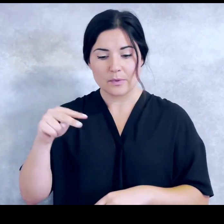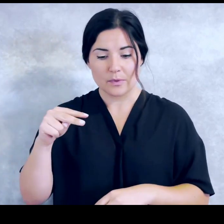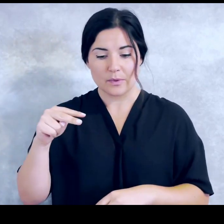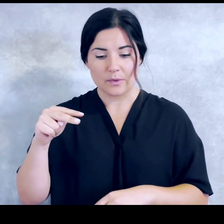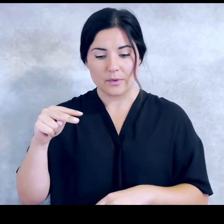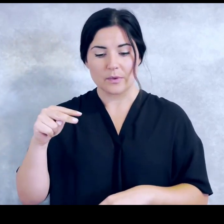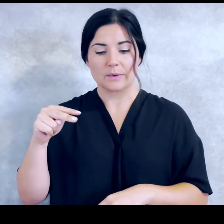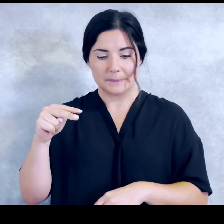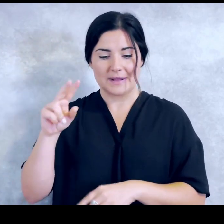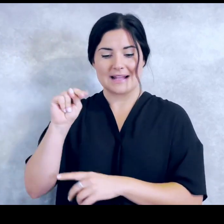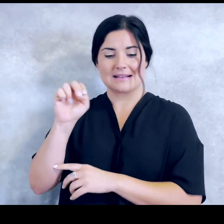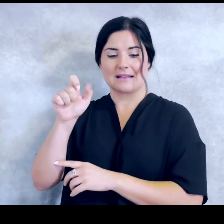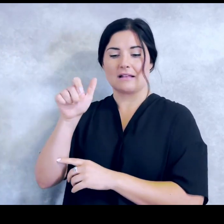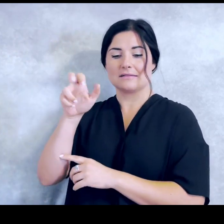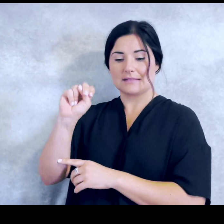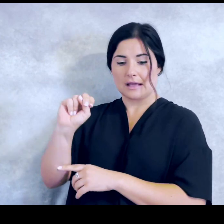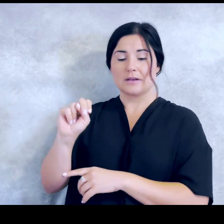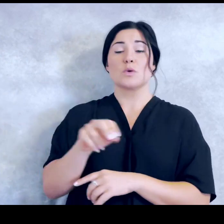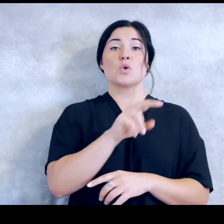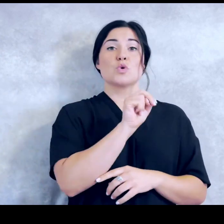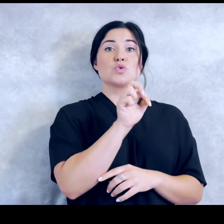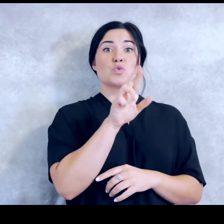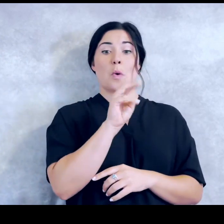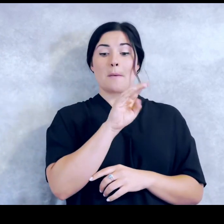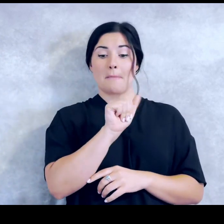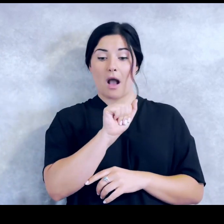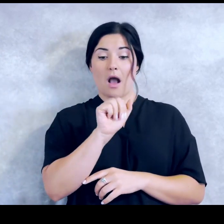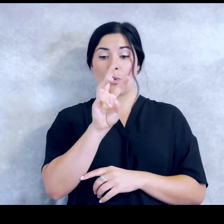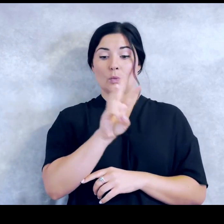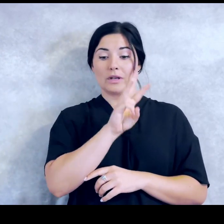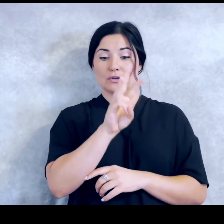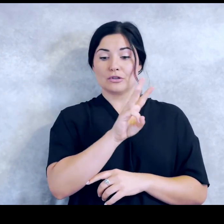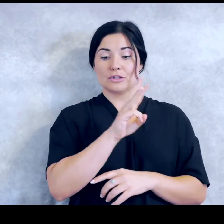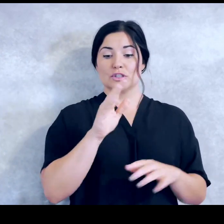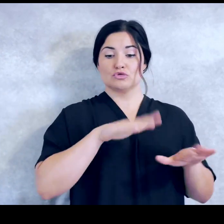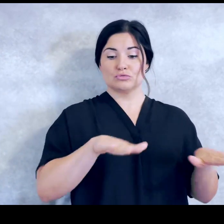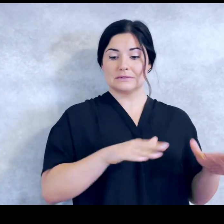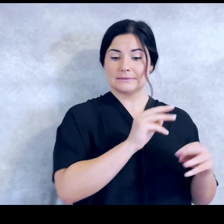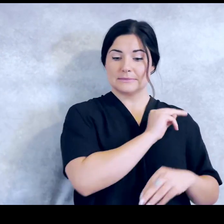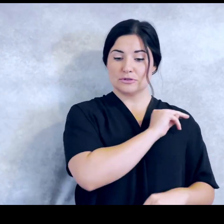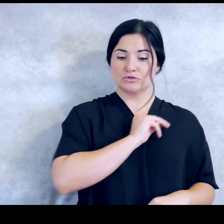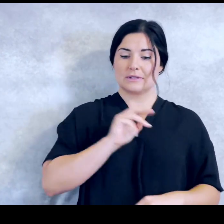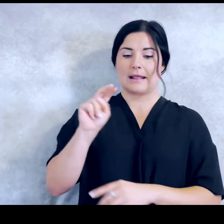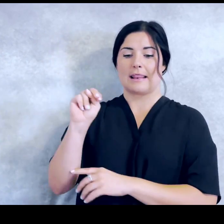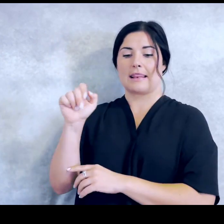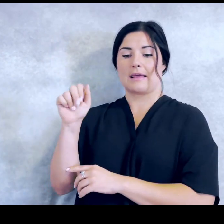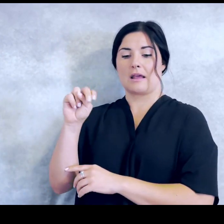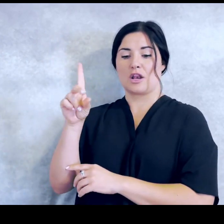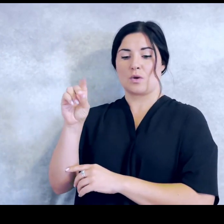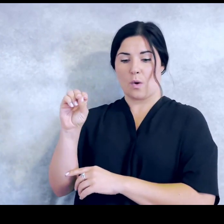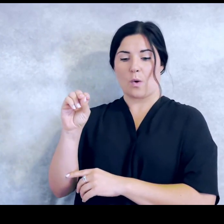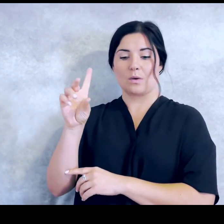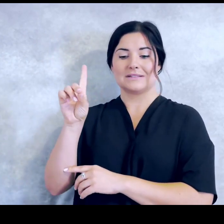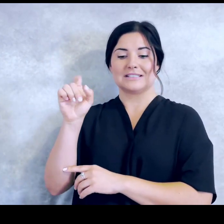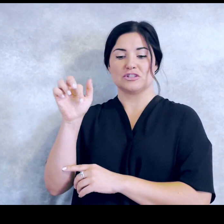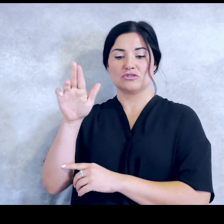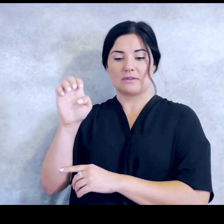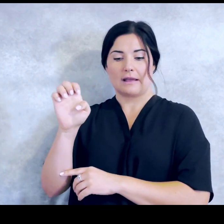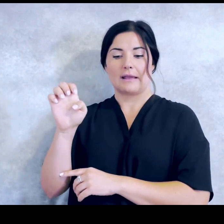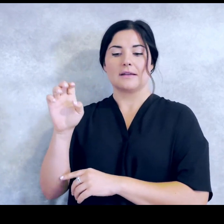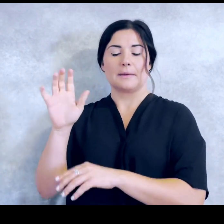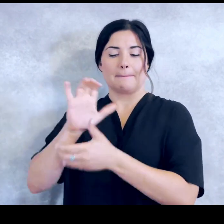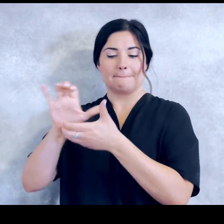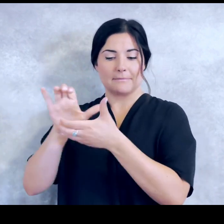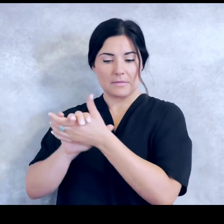And our kids ministry, Norma Whitaker, thank you for serving. She's in our welcome room in the kids area. Marriage, Nando and Desiree, incredible power